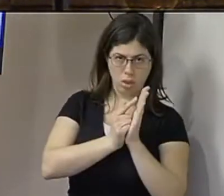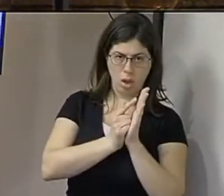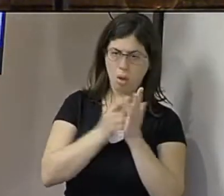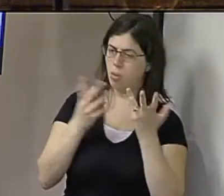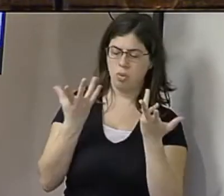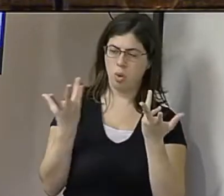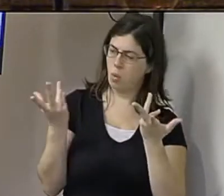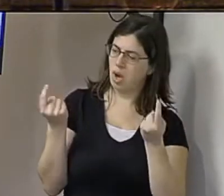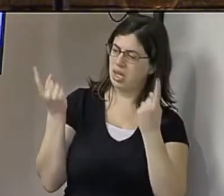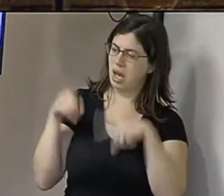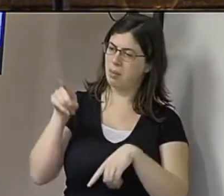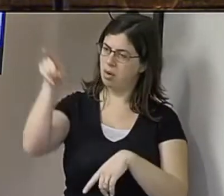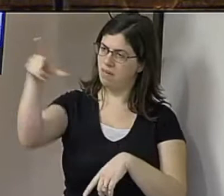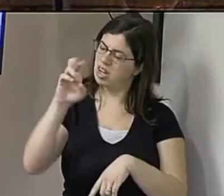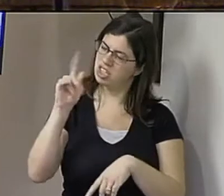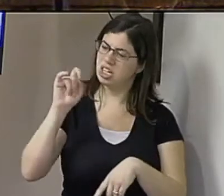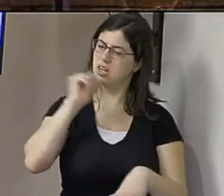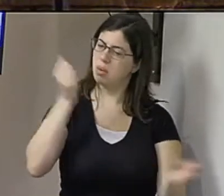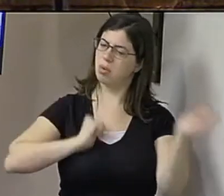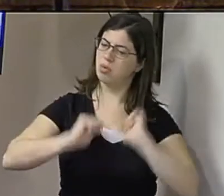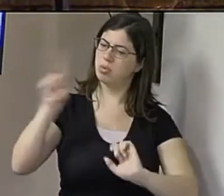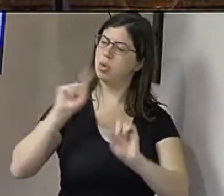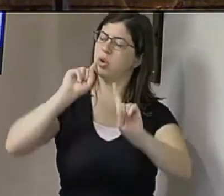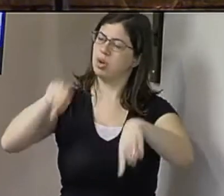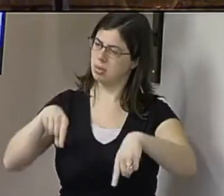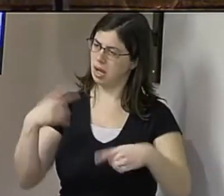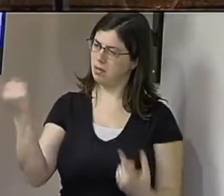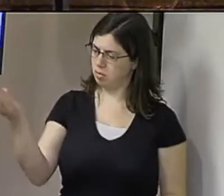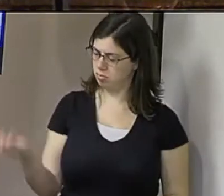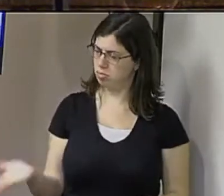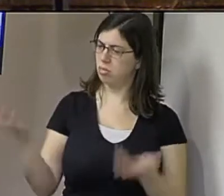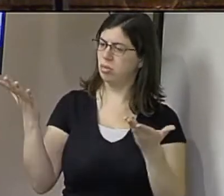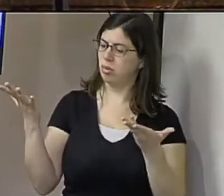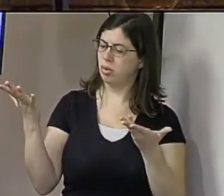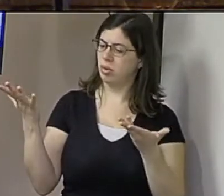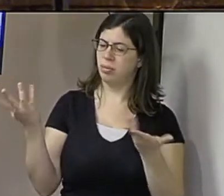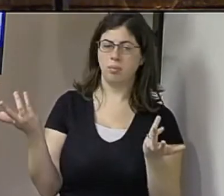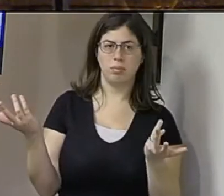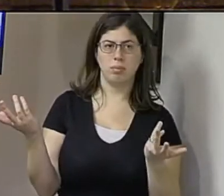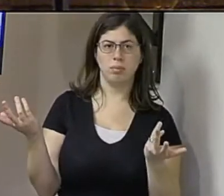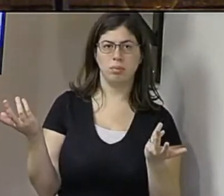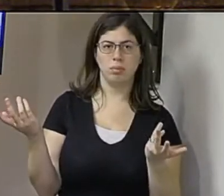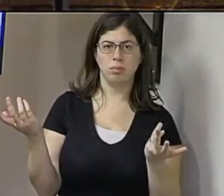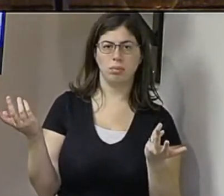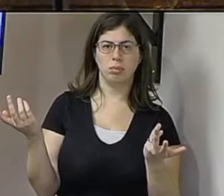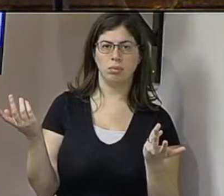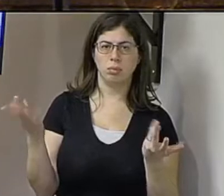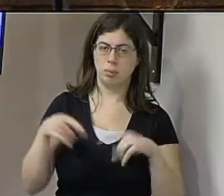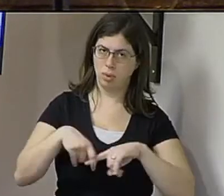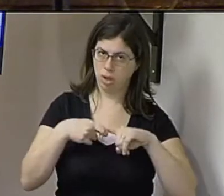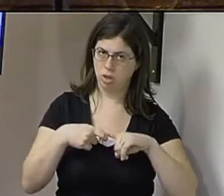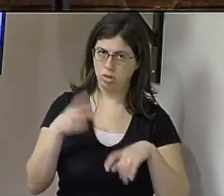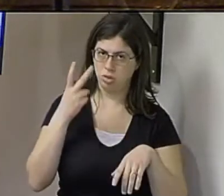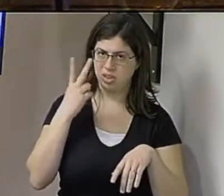be done to Queen Vashti because she has not performed the command of King Ahasuerus delivered by the eunuchs? I'm just going to pause. You can see